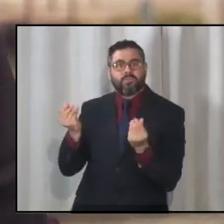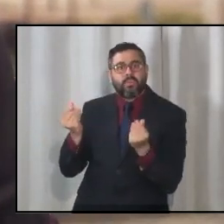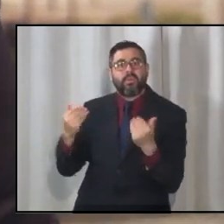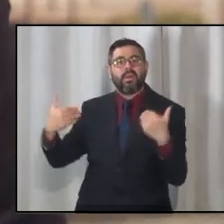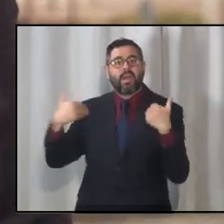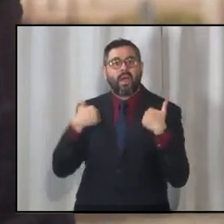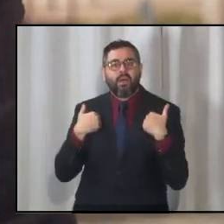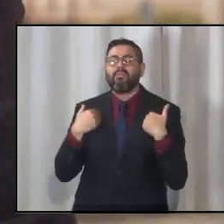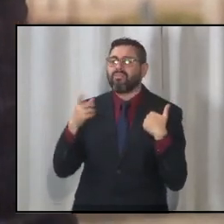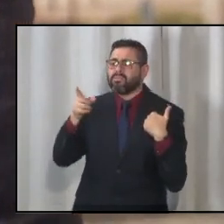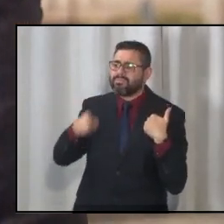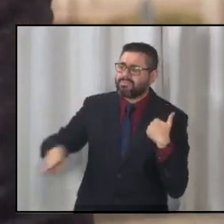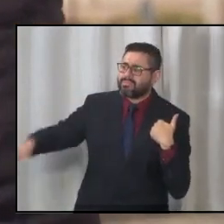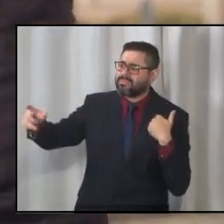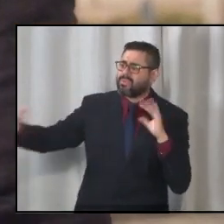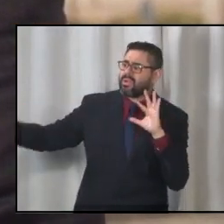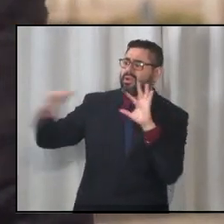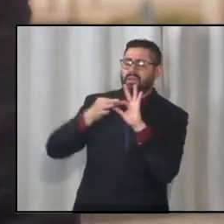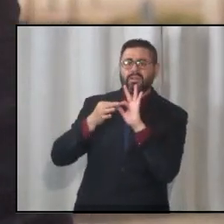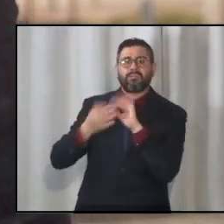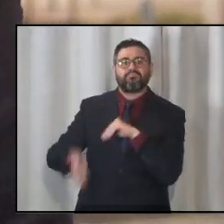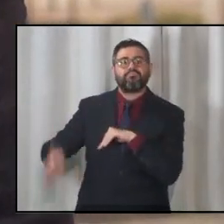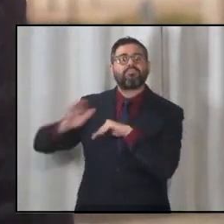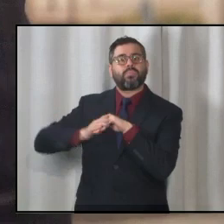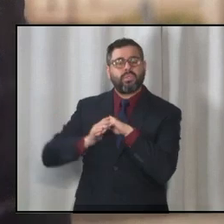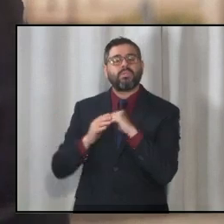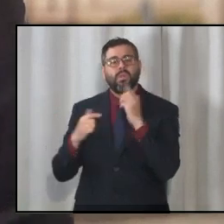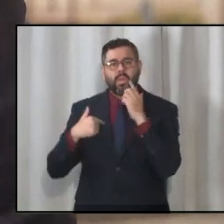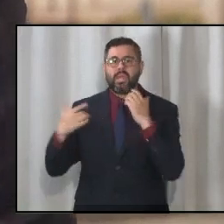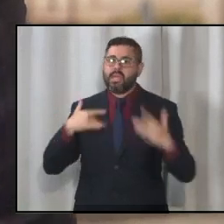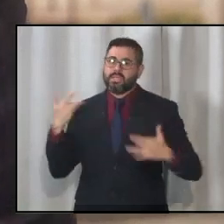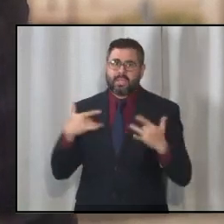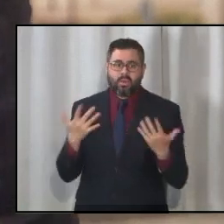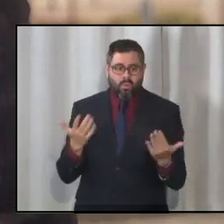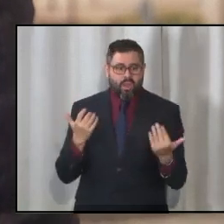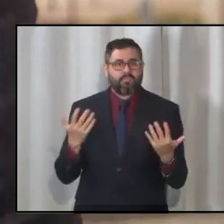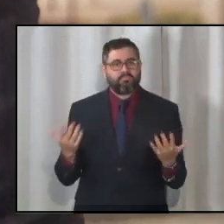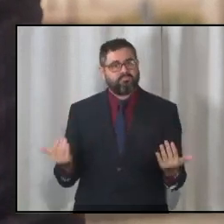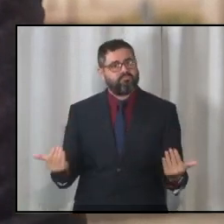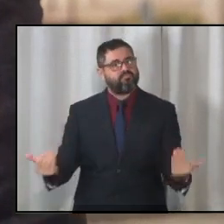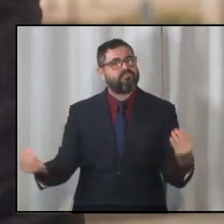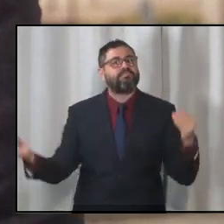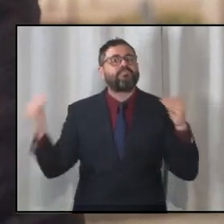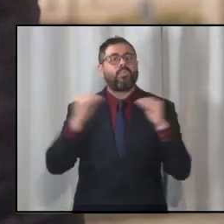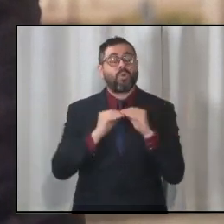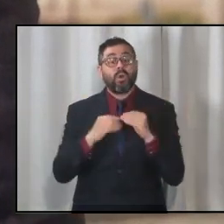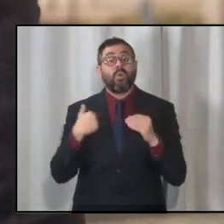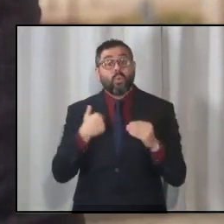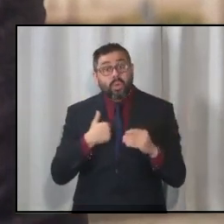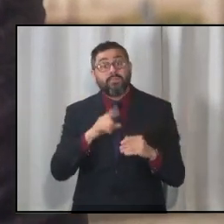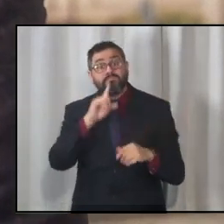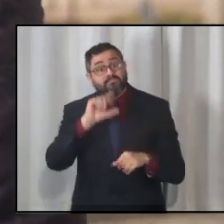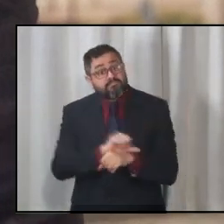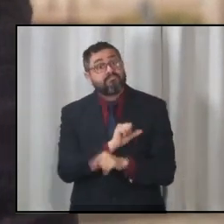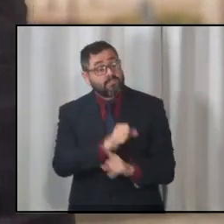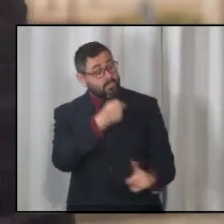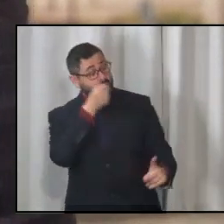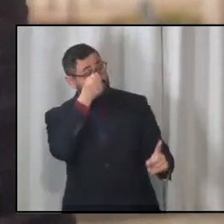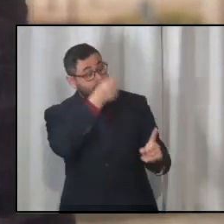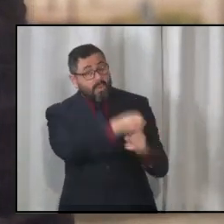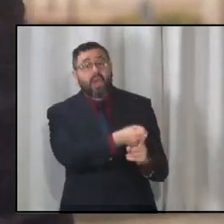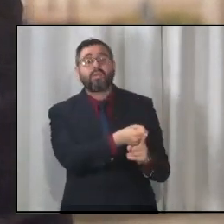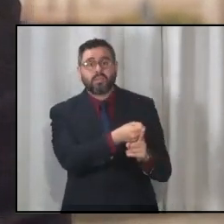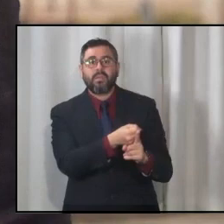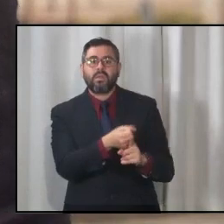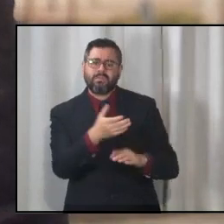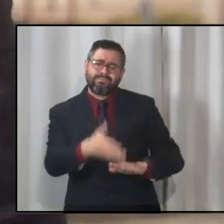ourselves accountable, and we'll continue to encourage more folks to be a part of this effort, because we can make a difference. We can turn the